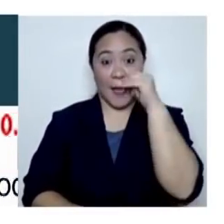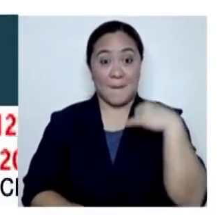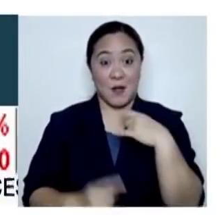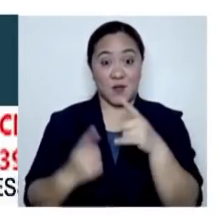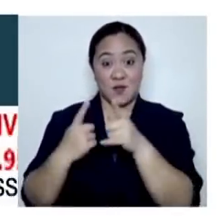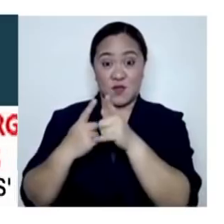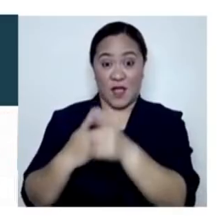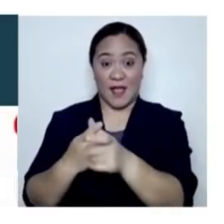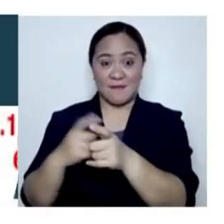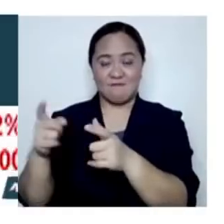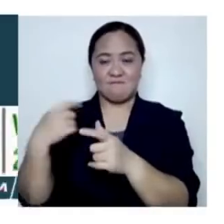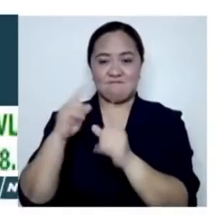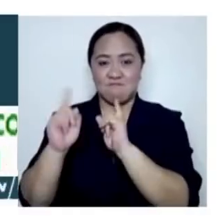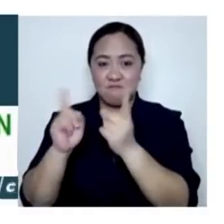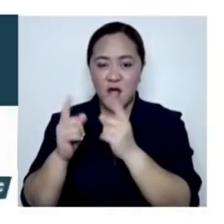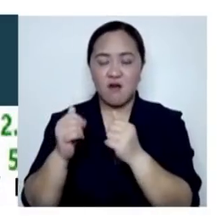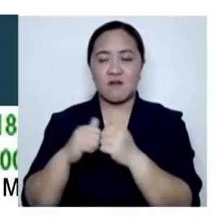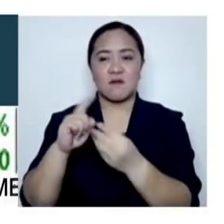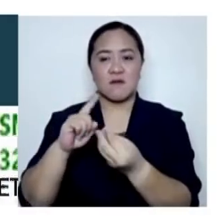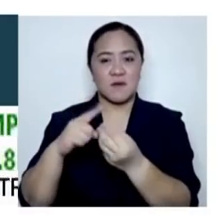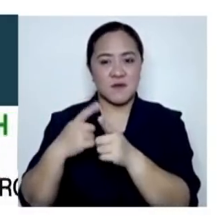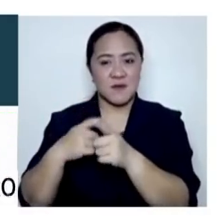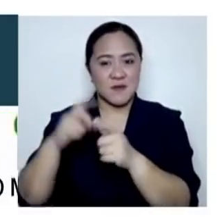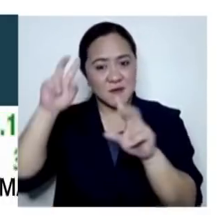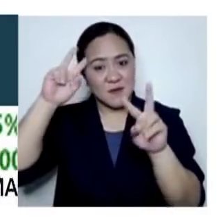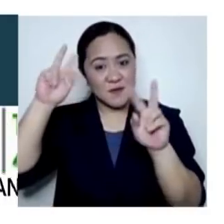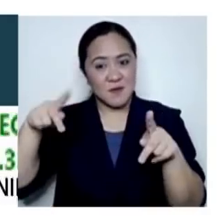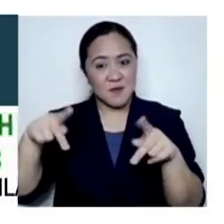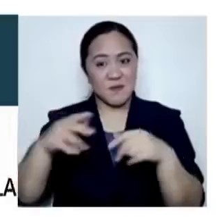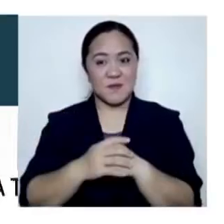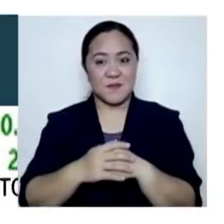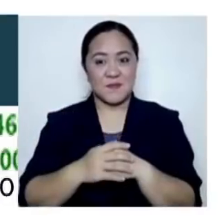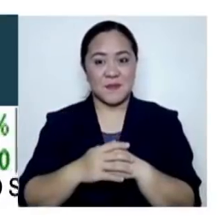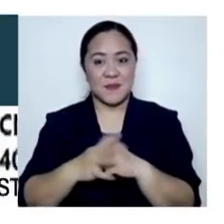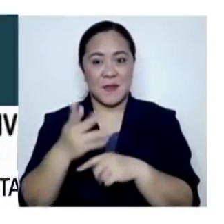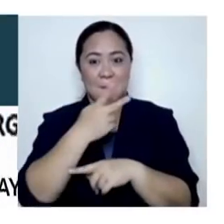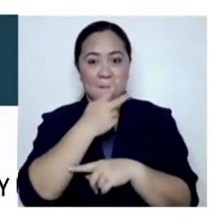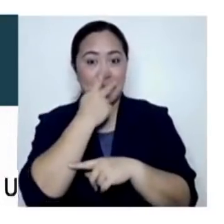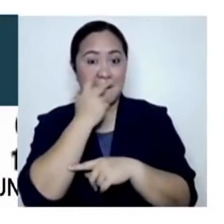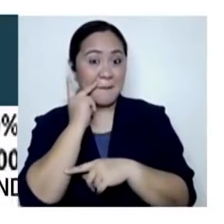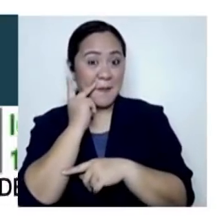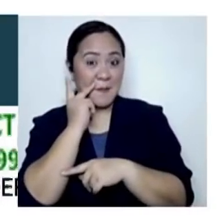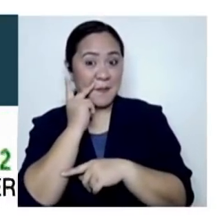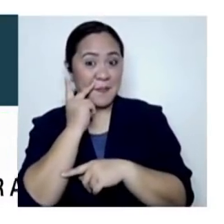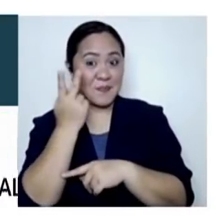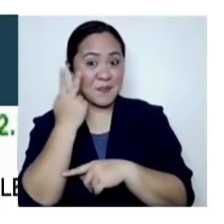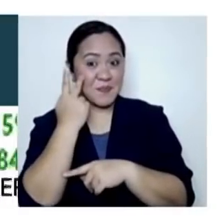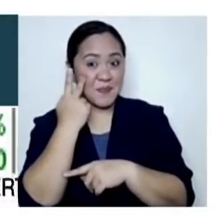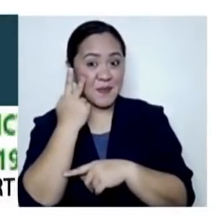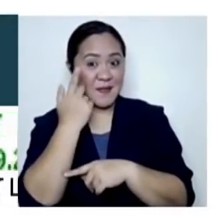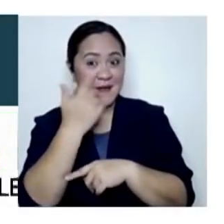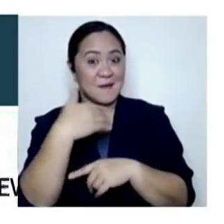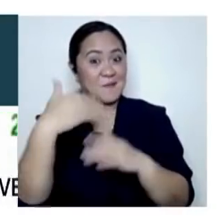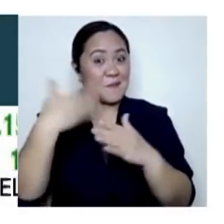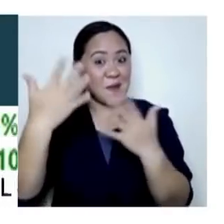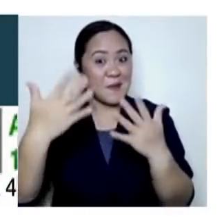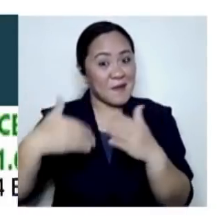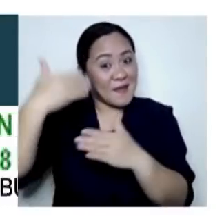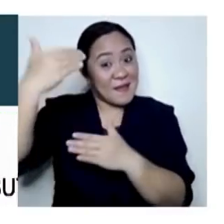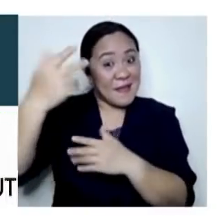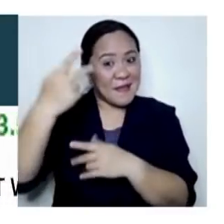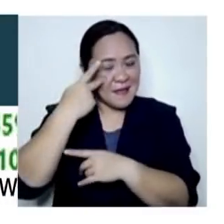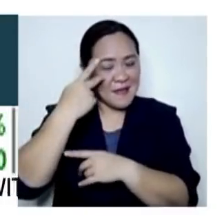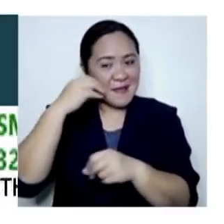vice president. Baka naman si Pacquiao lang po ang hindi niyo gusto, but then we'll see you running as a VP